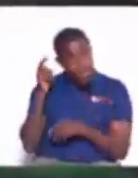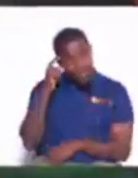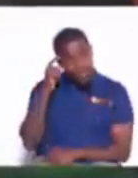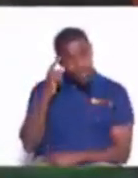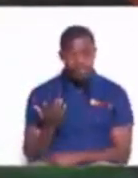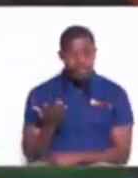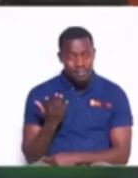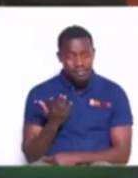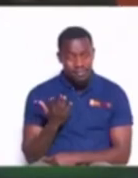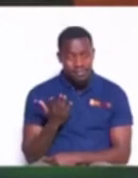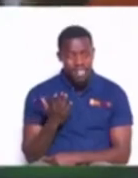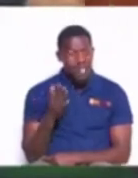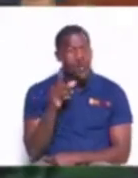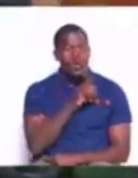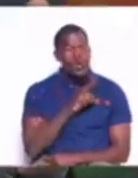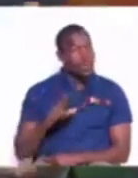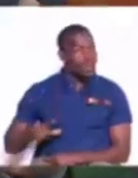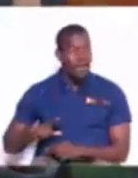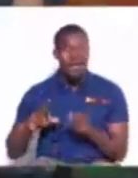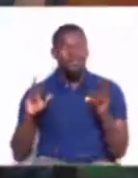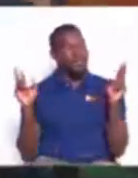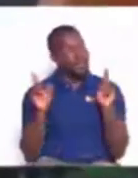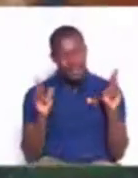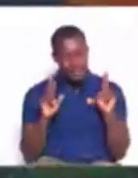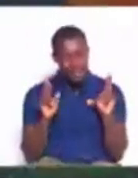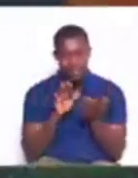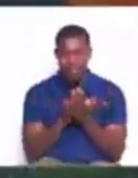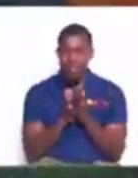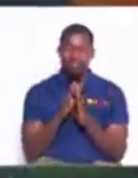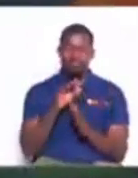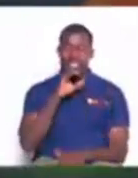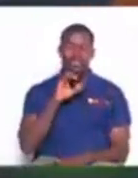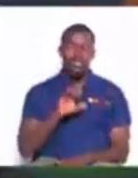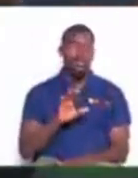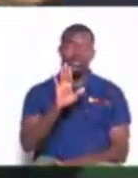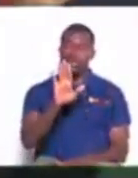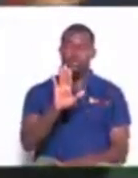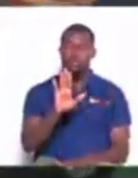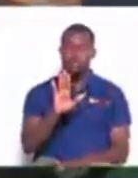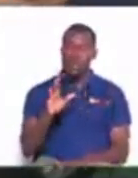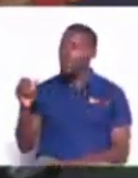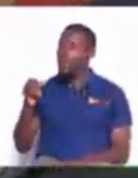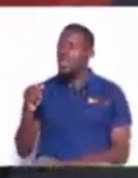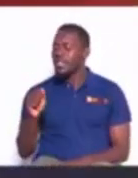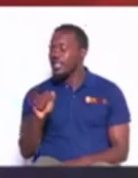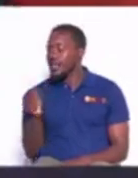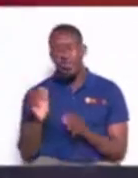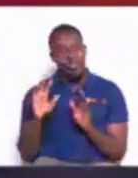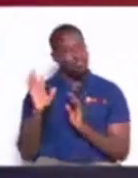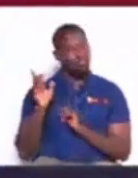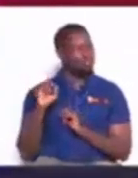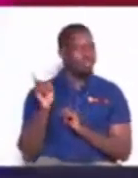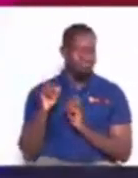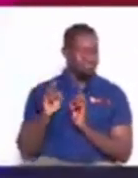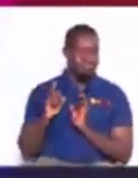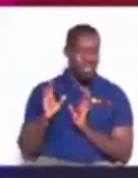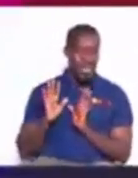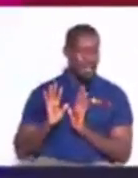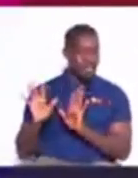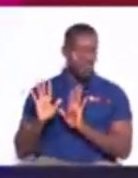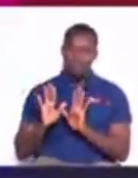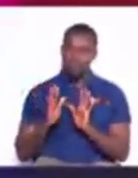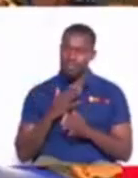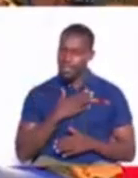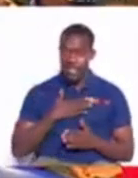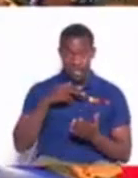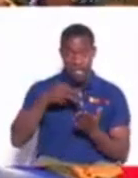I want to be all of yours. I don't want to hold anything back. Is that your desire tonight? Would you stand wherever you are?